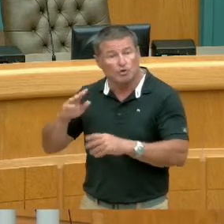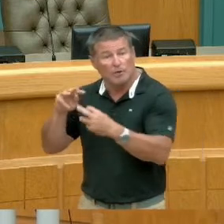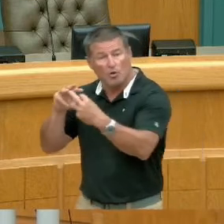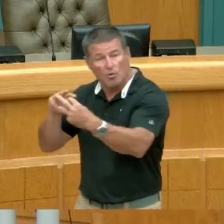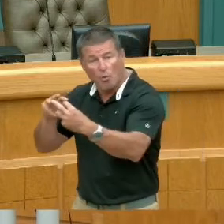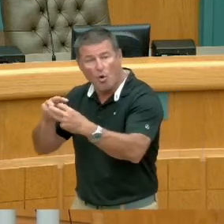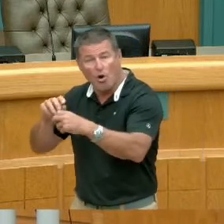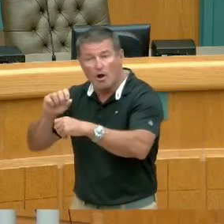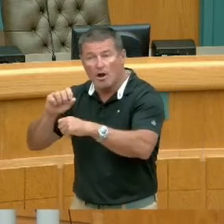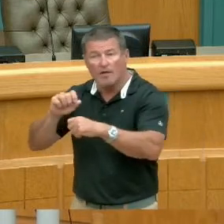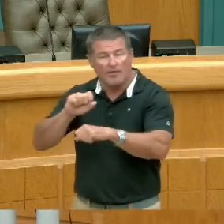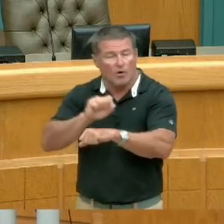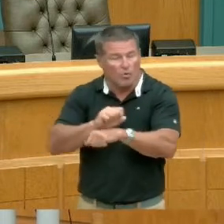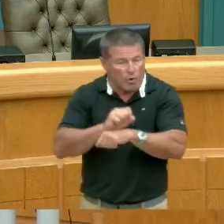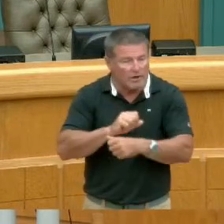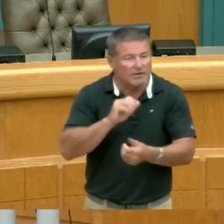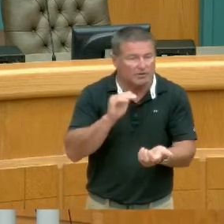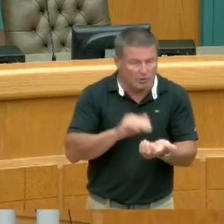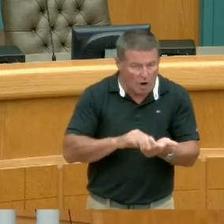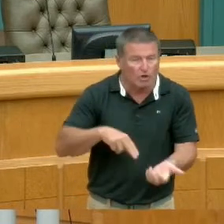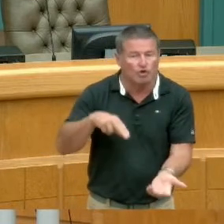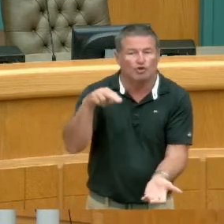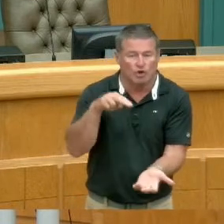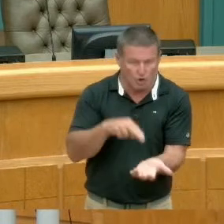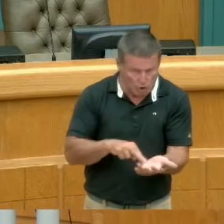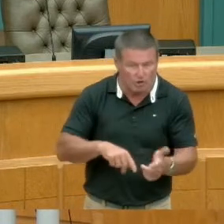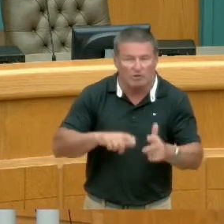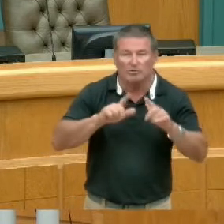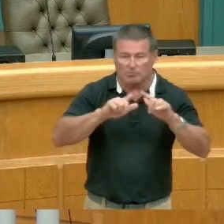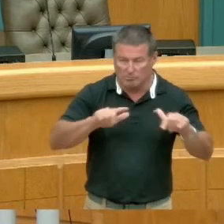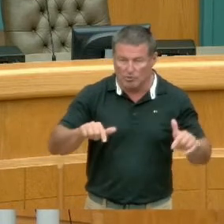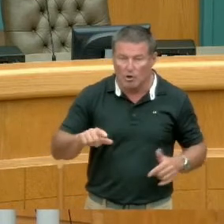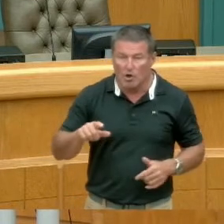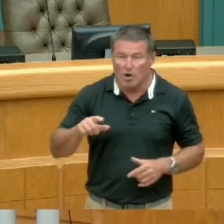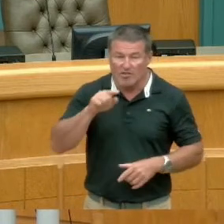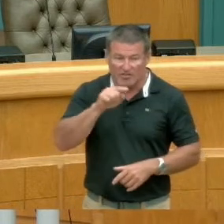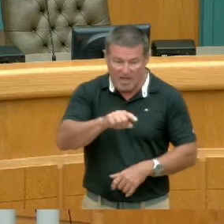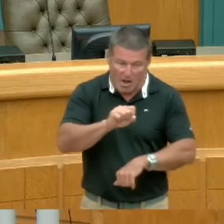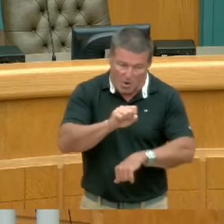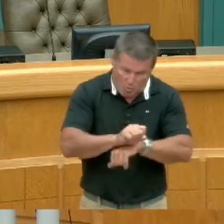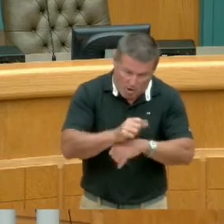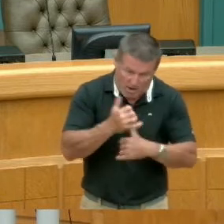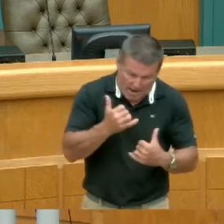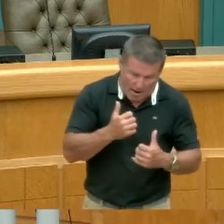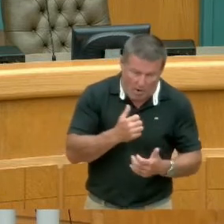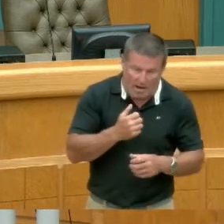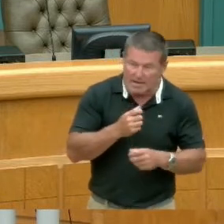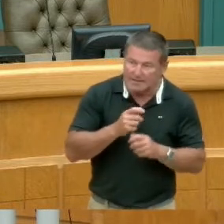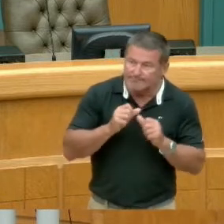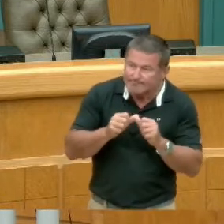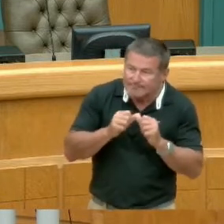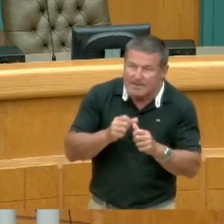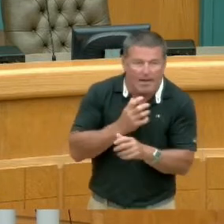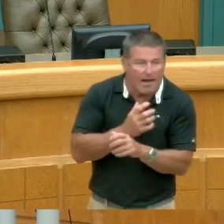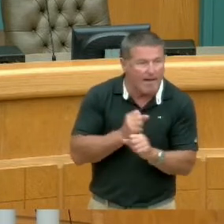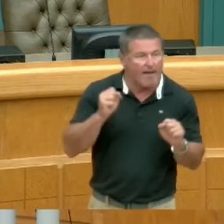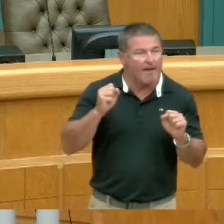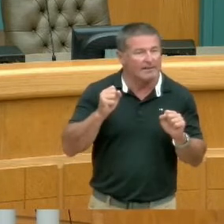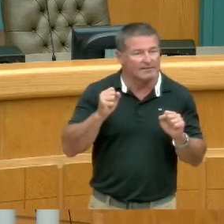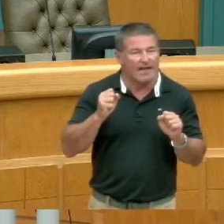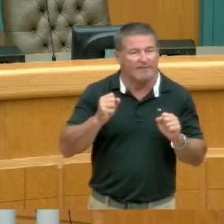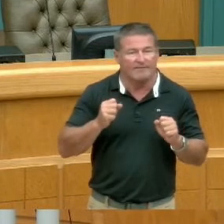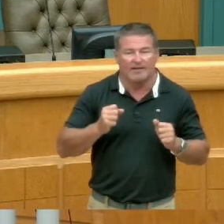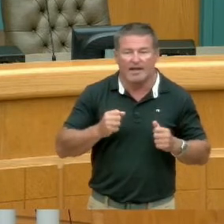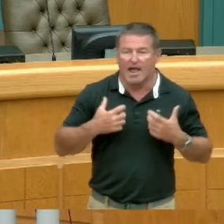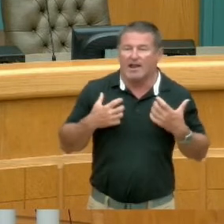own soil, working to keep us alive and healthy. And we need to help them continue that fight and contribute to